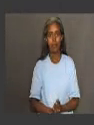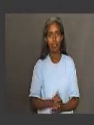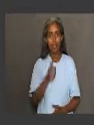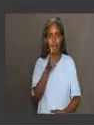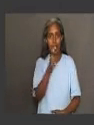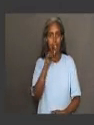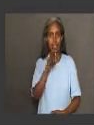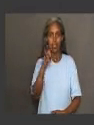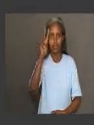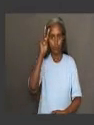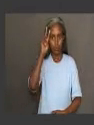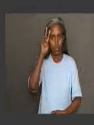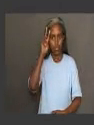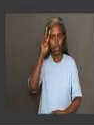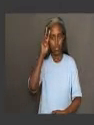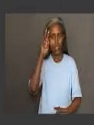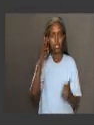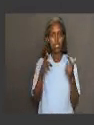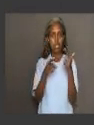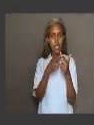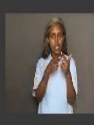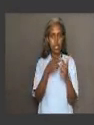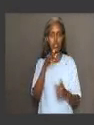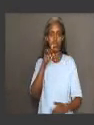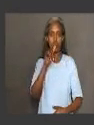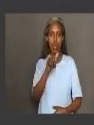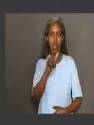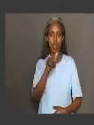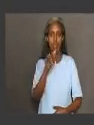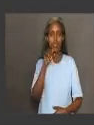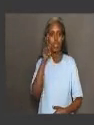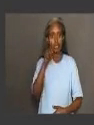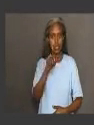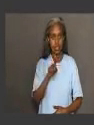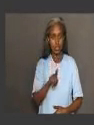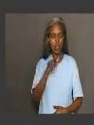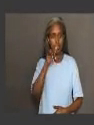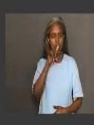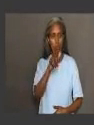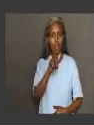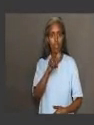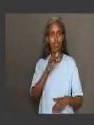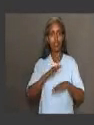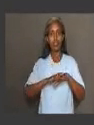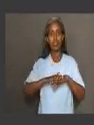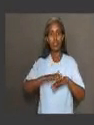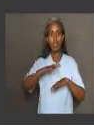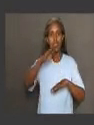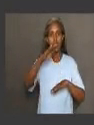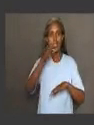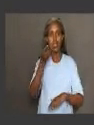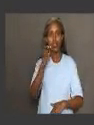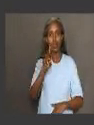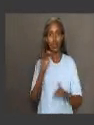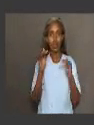ax squared, the range is y, such that y is greater than